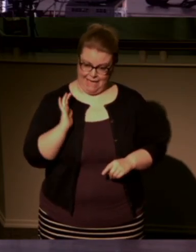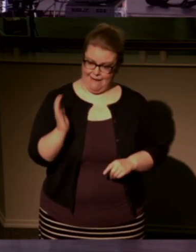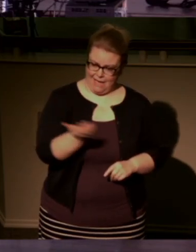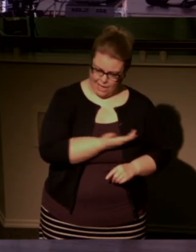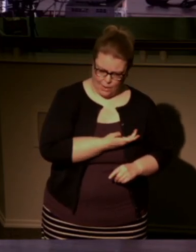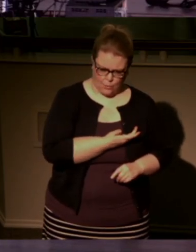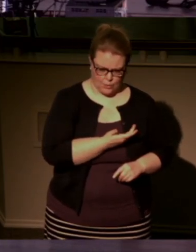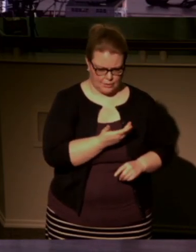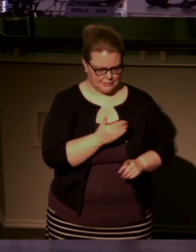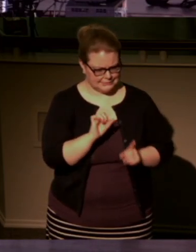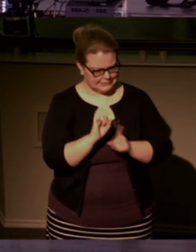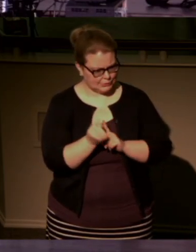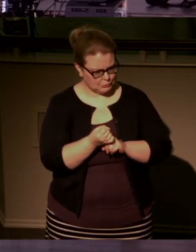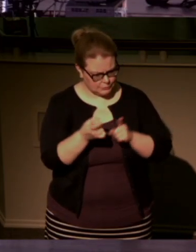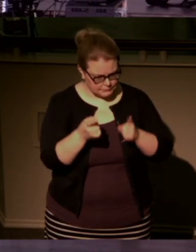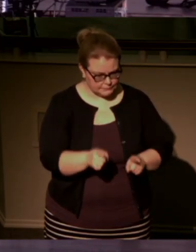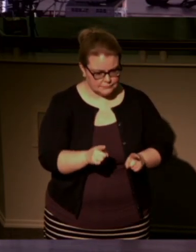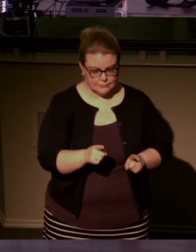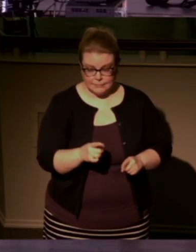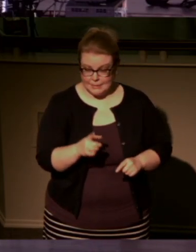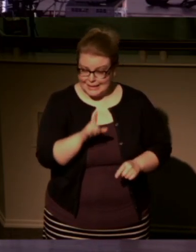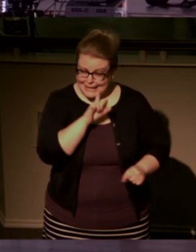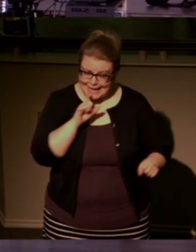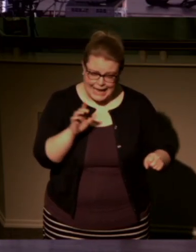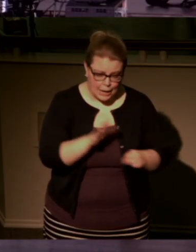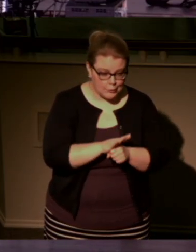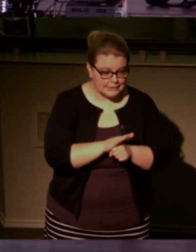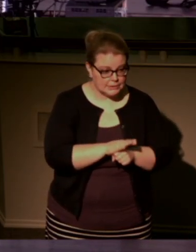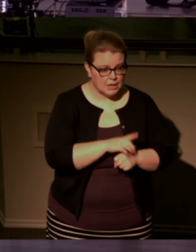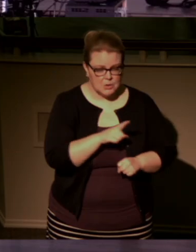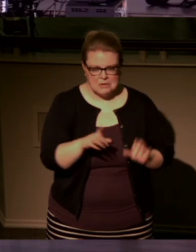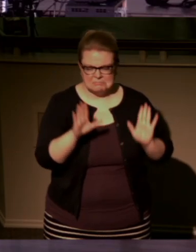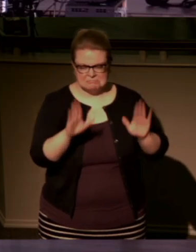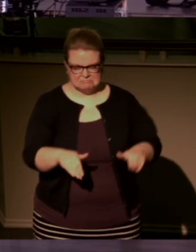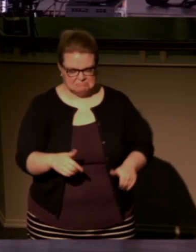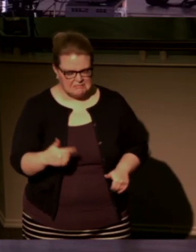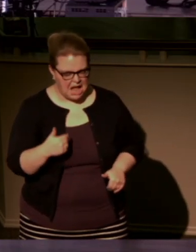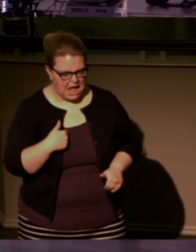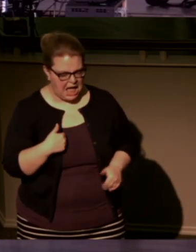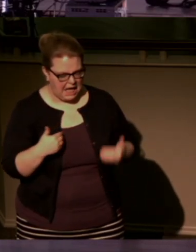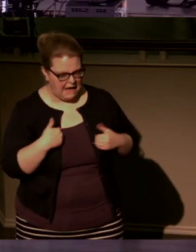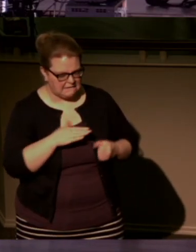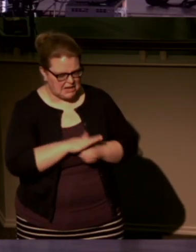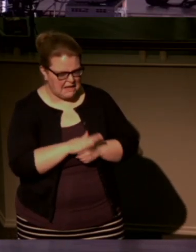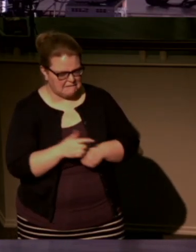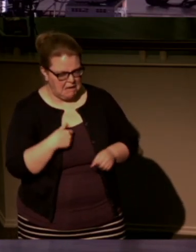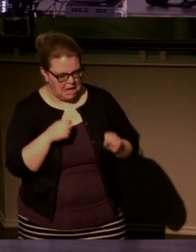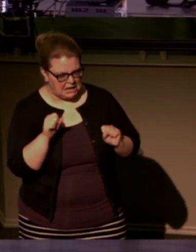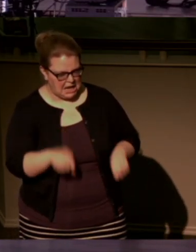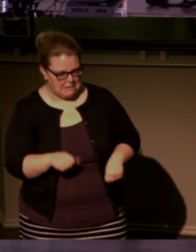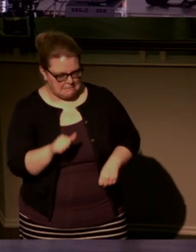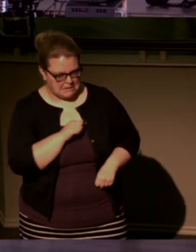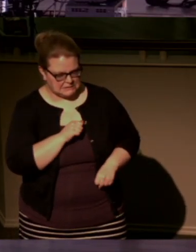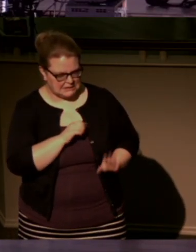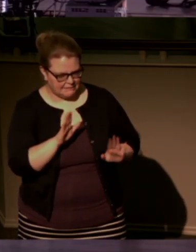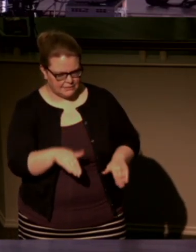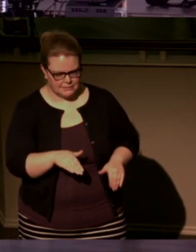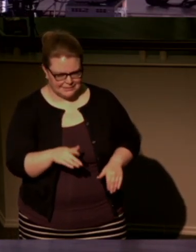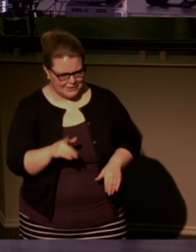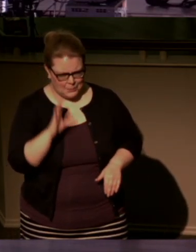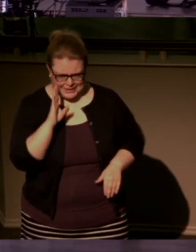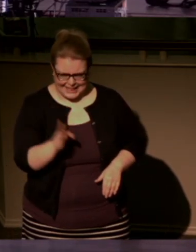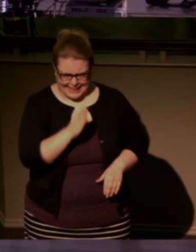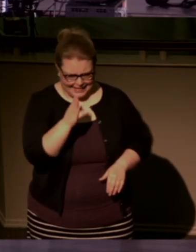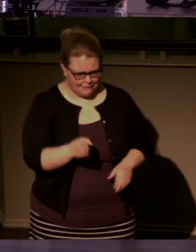here's what's guaranteed. You will not have enough. You will not be sufficient. You will not be able to rise to the level you need to rise